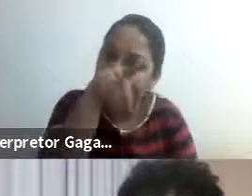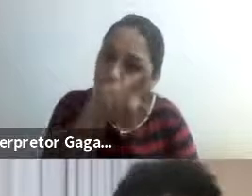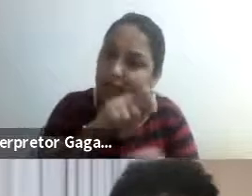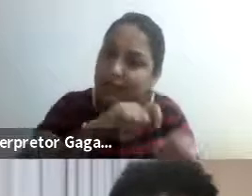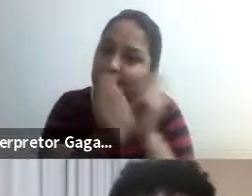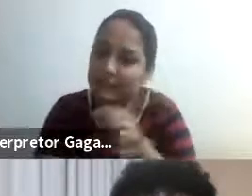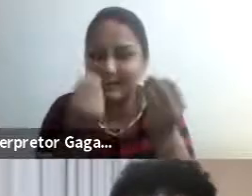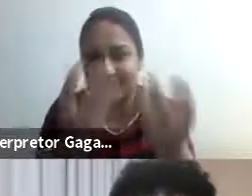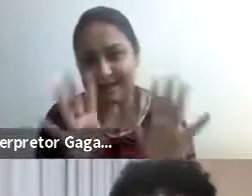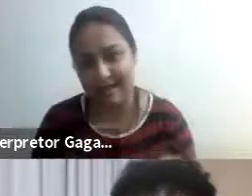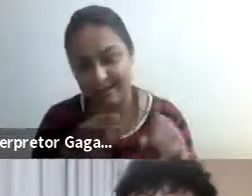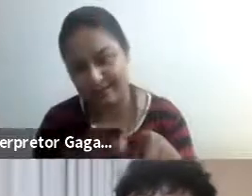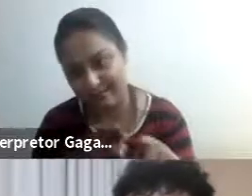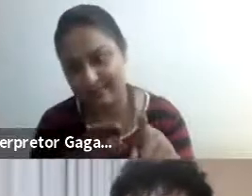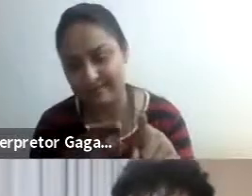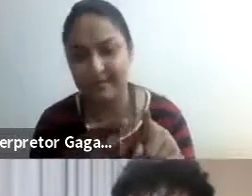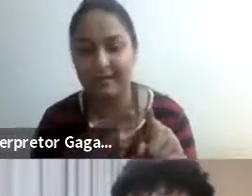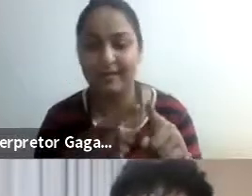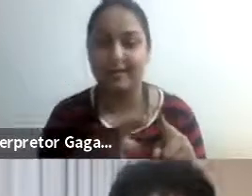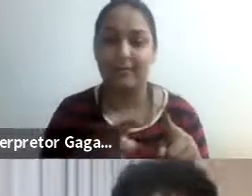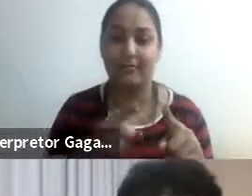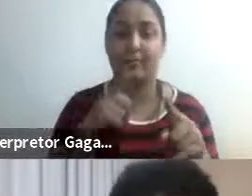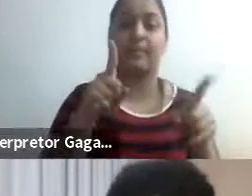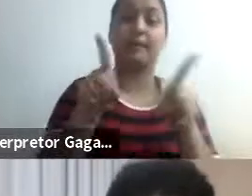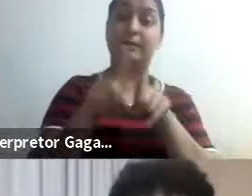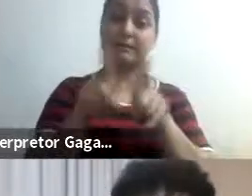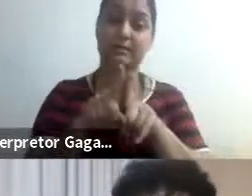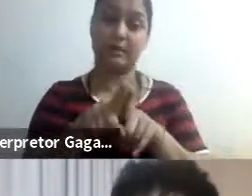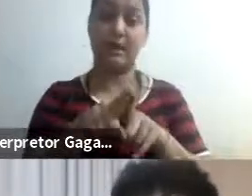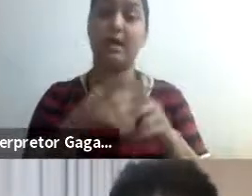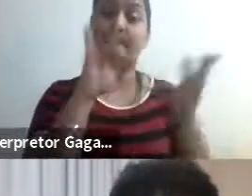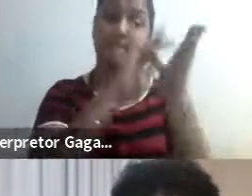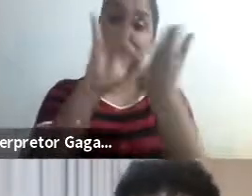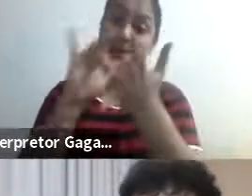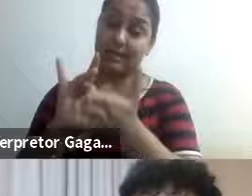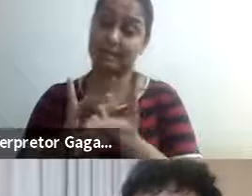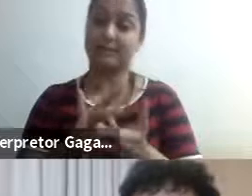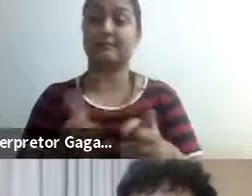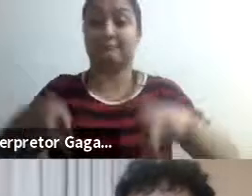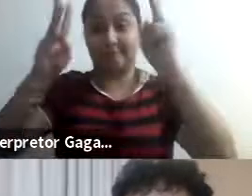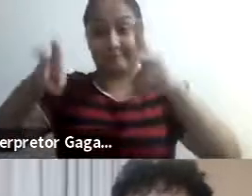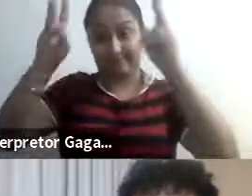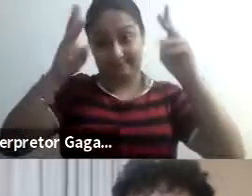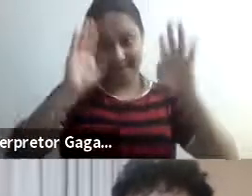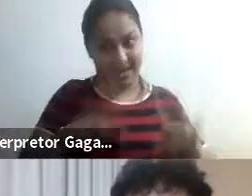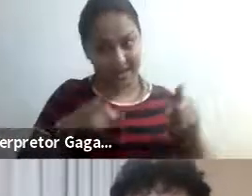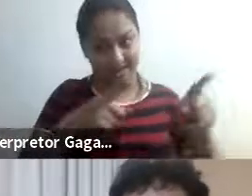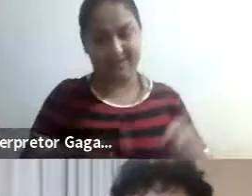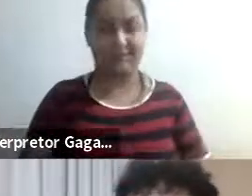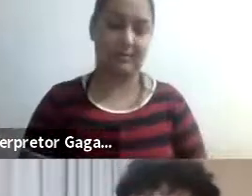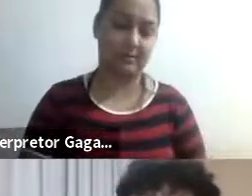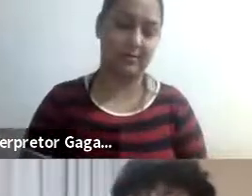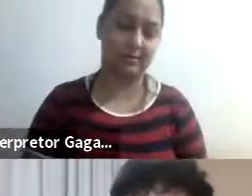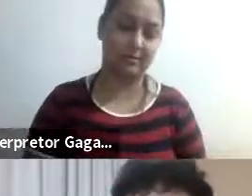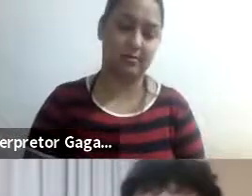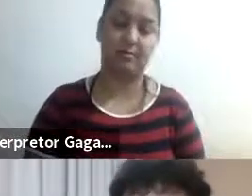because of the context in which she's seen the elephant, the in an urban space and not in the wild, all elephants that